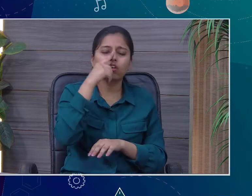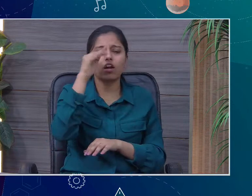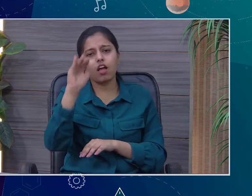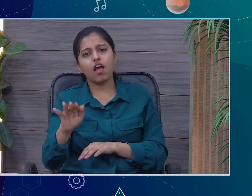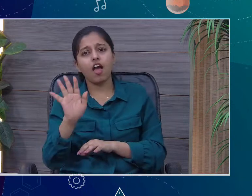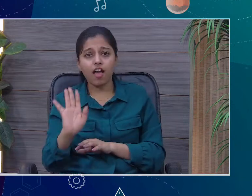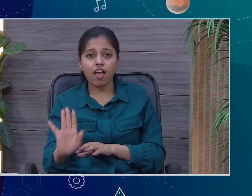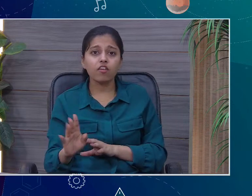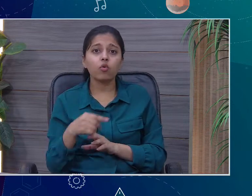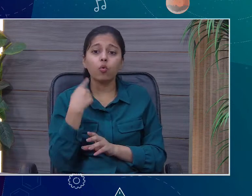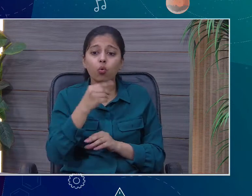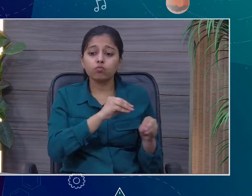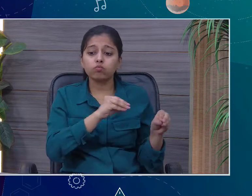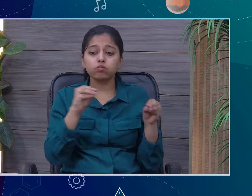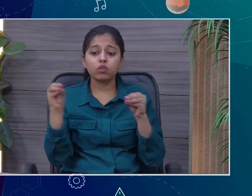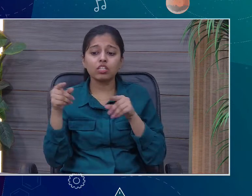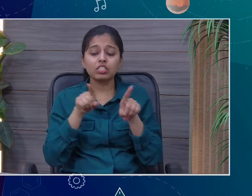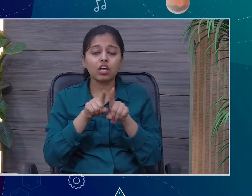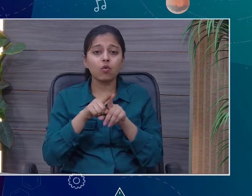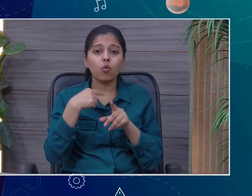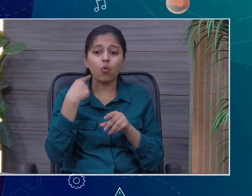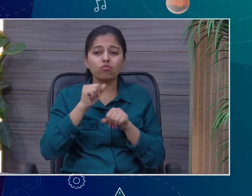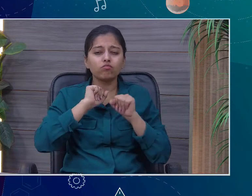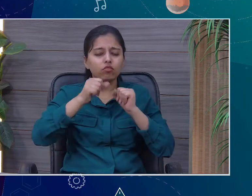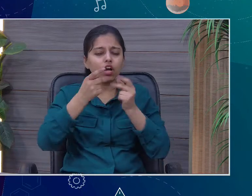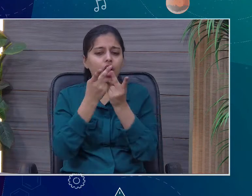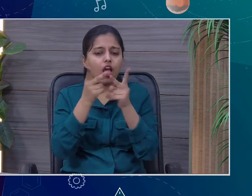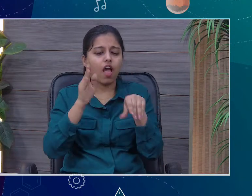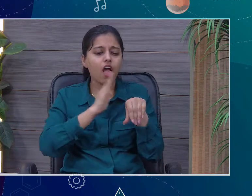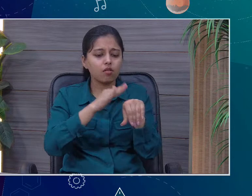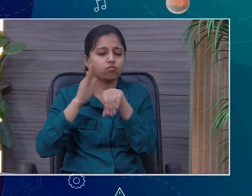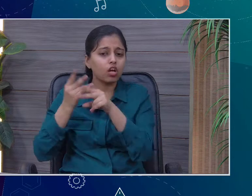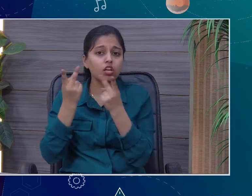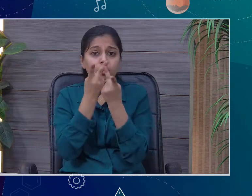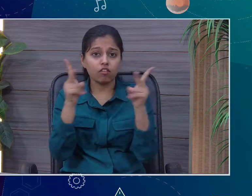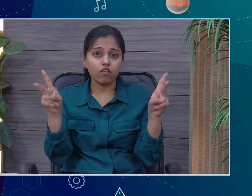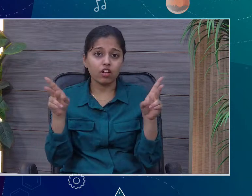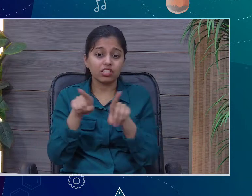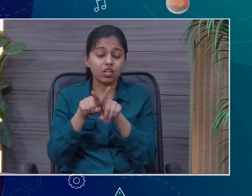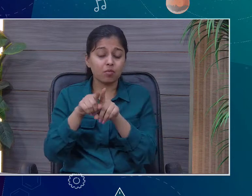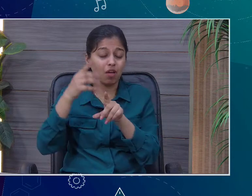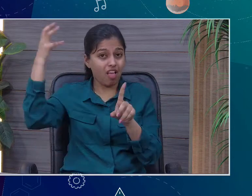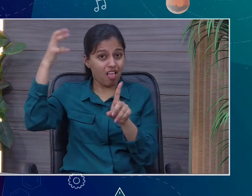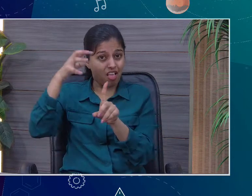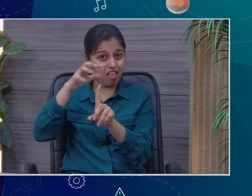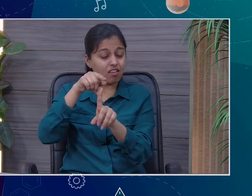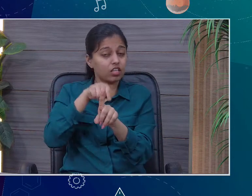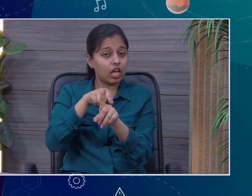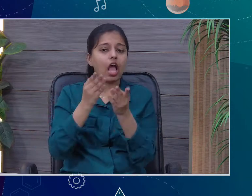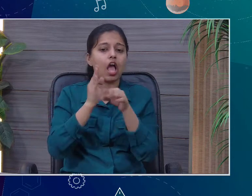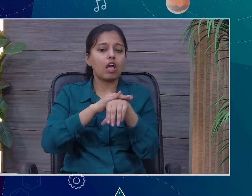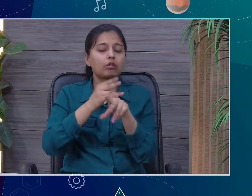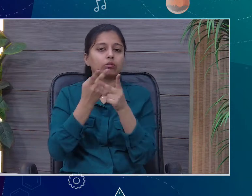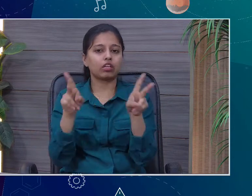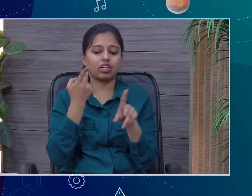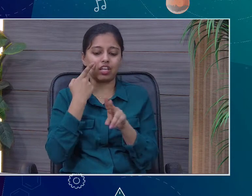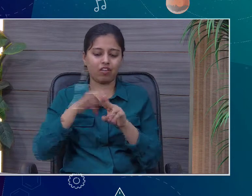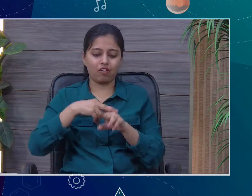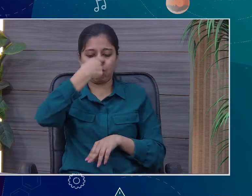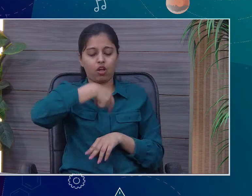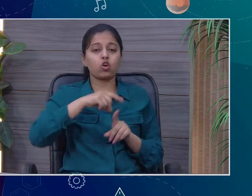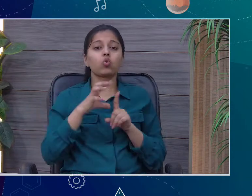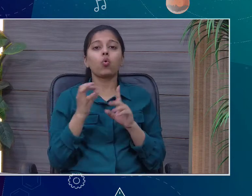who have different experiences with the shadow, that what I had been doing, if I